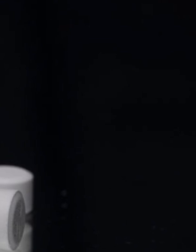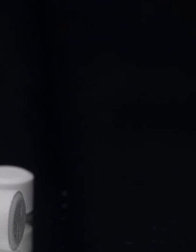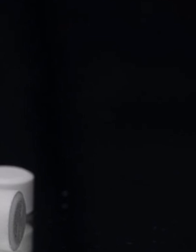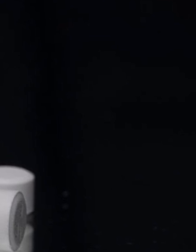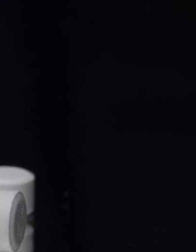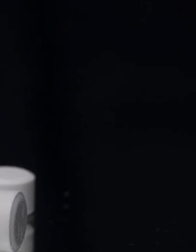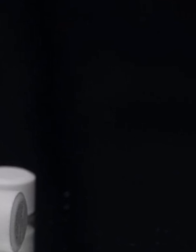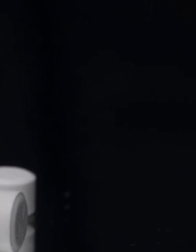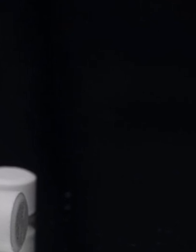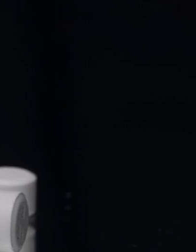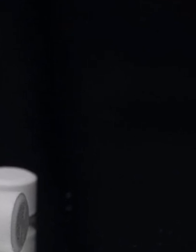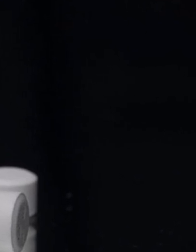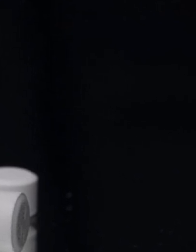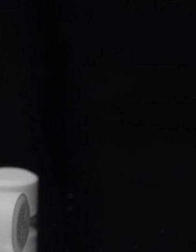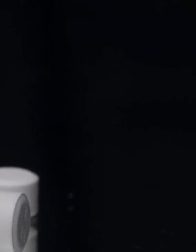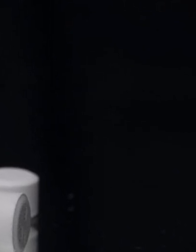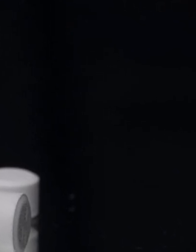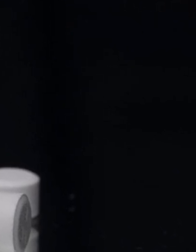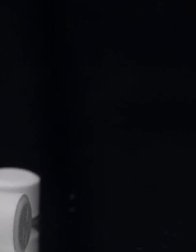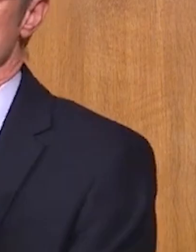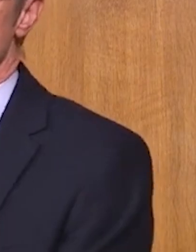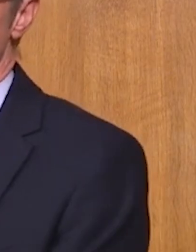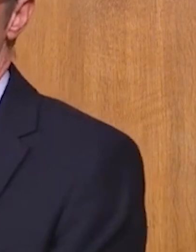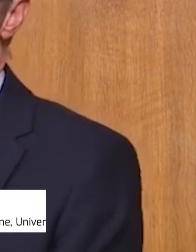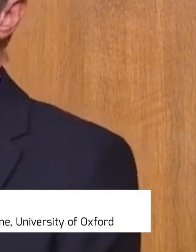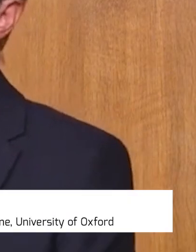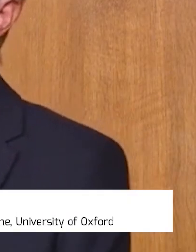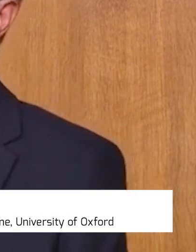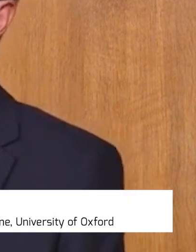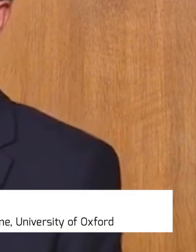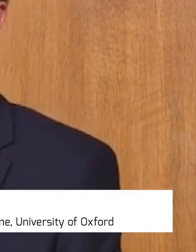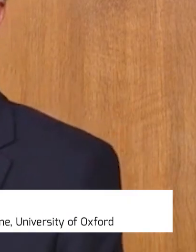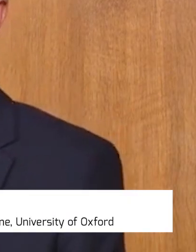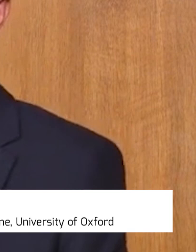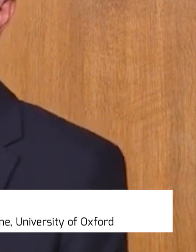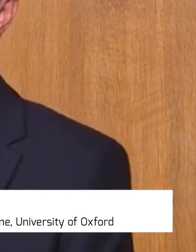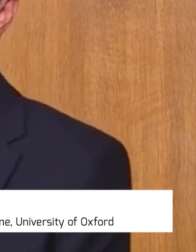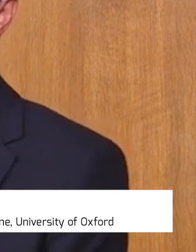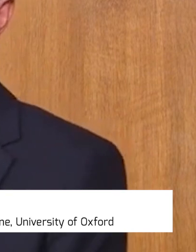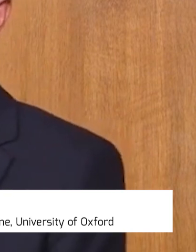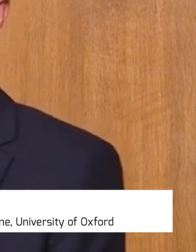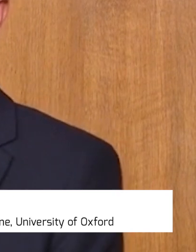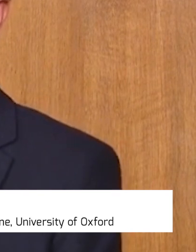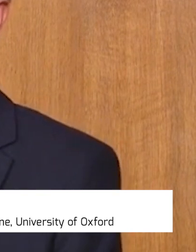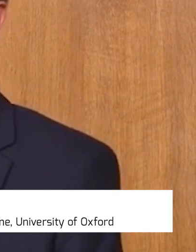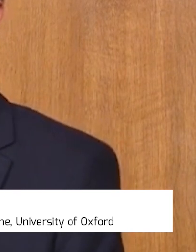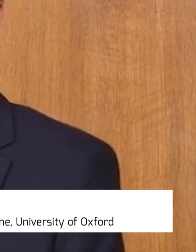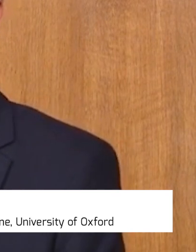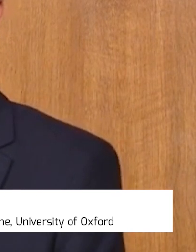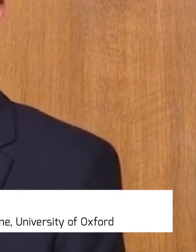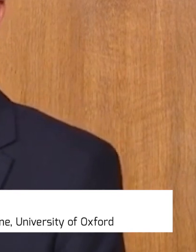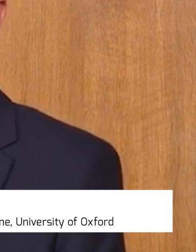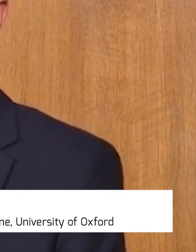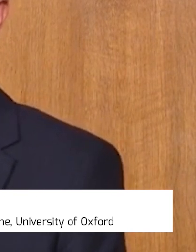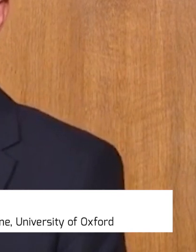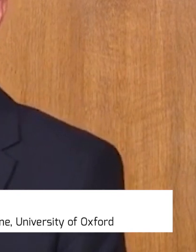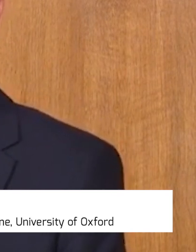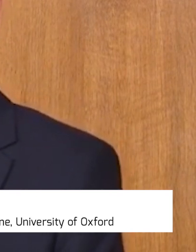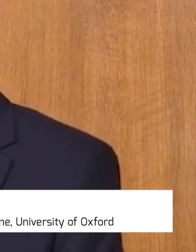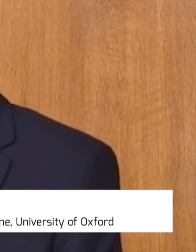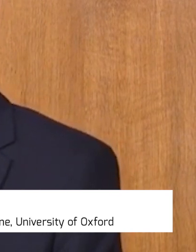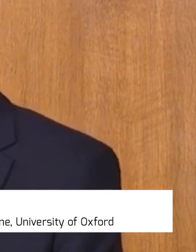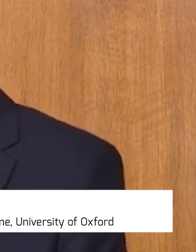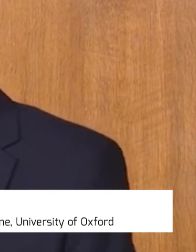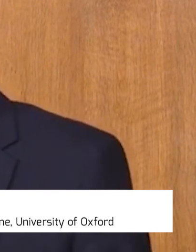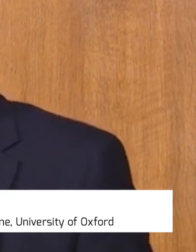more than 2,000 patients on dexamethasone, and we compared them to 4,000 patients who had standard of care. And what we saw was